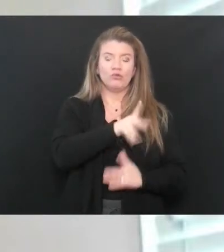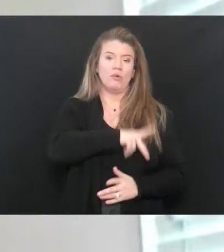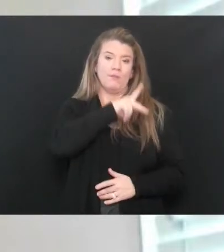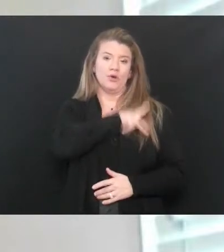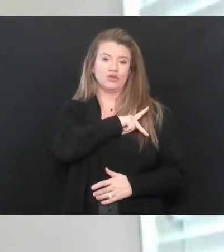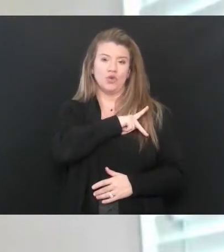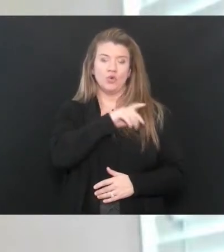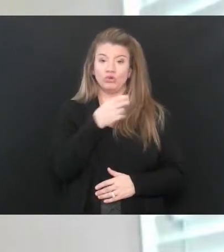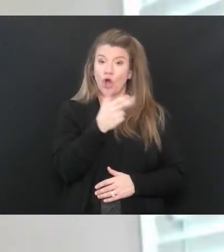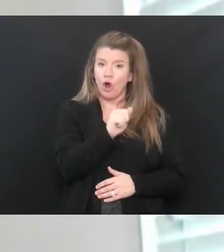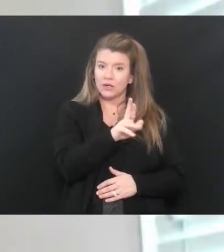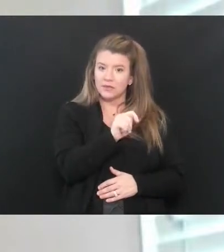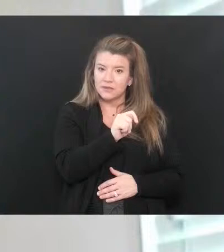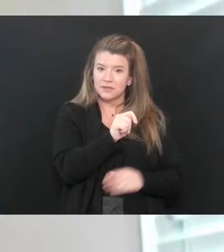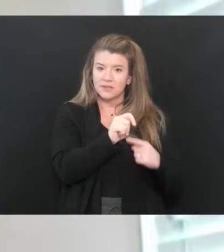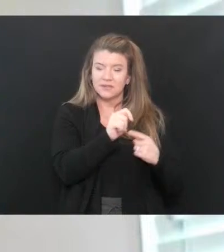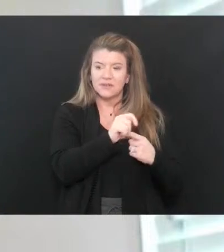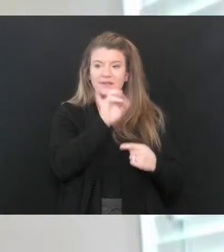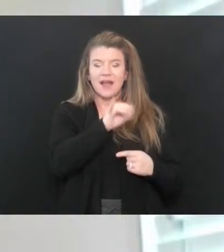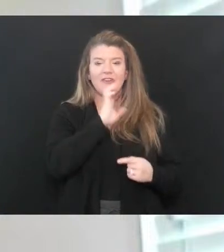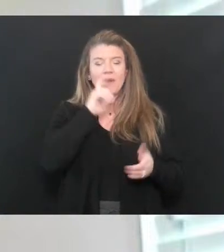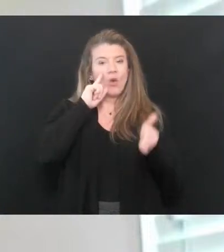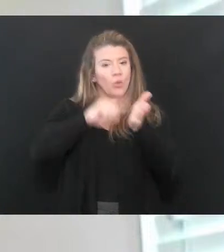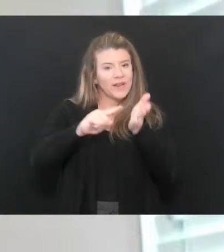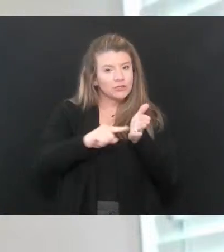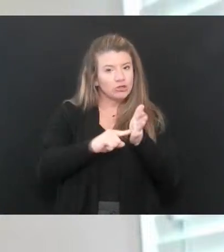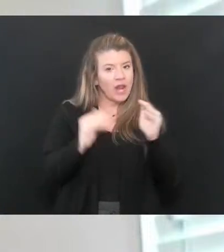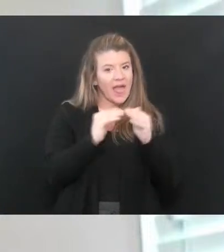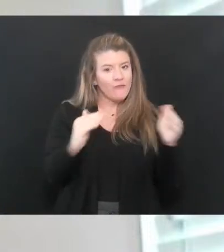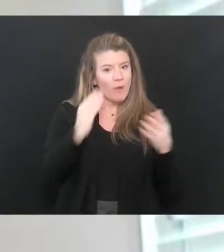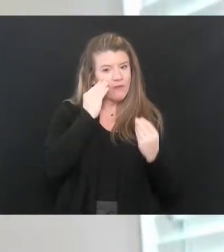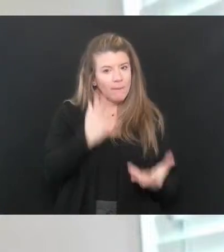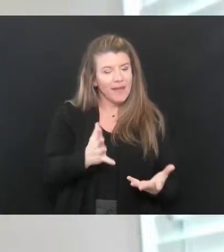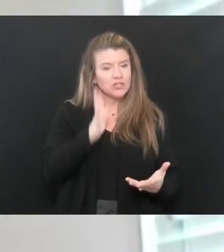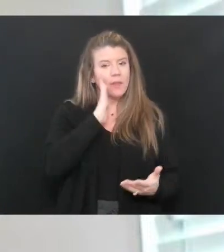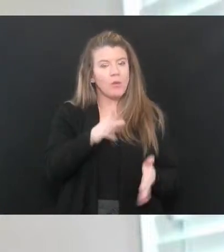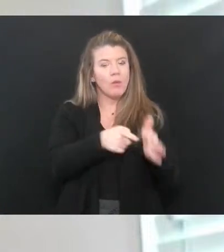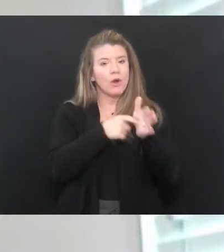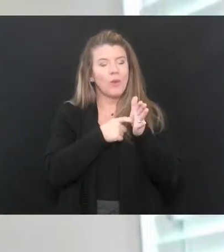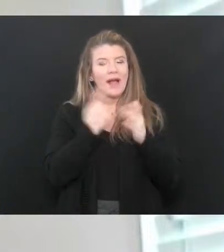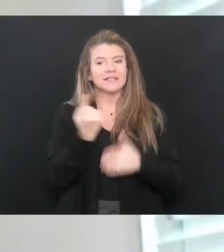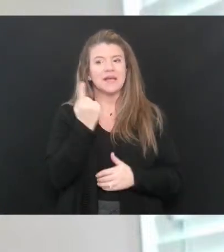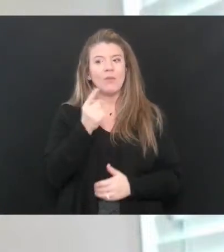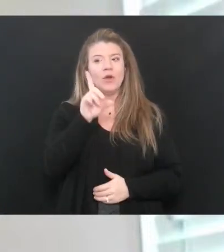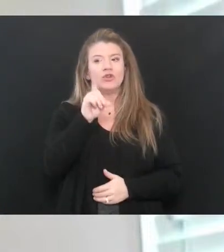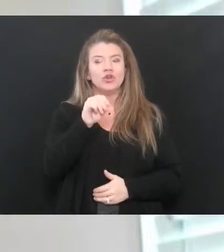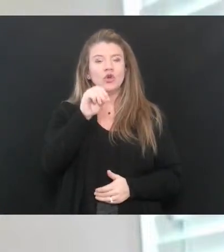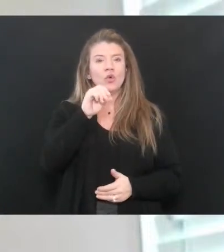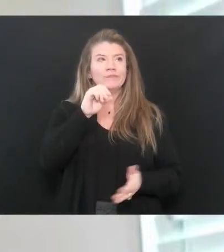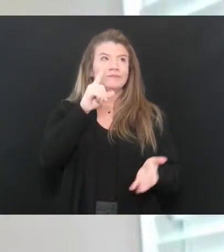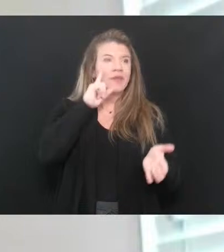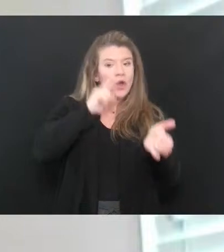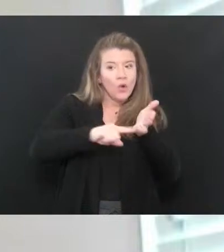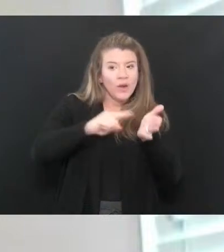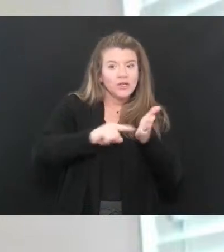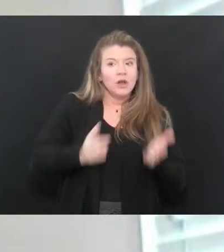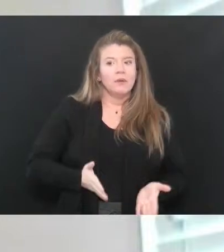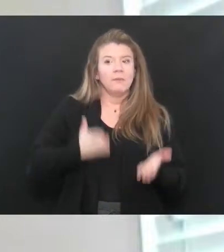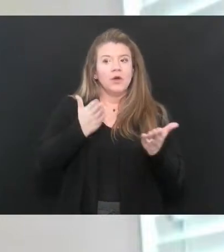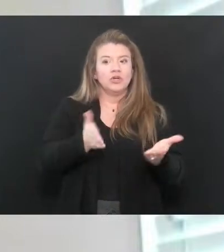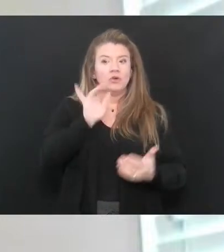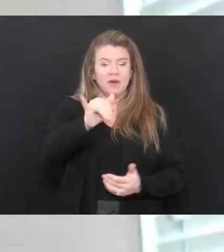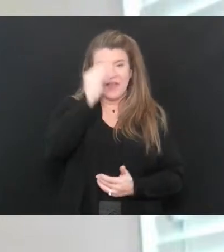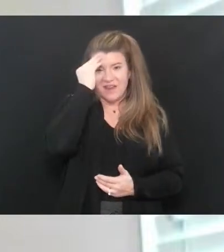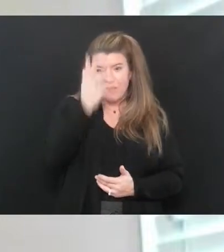chart level. That would have to be a research level information that would require someone to do a research proposal and information like that.